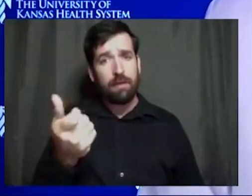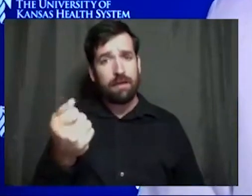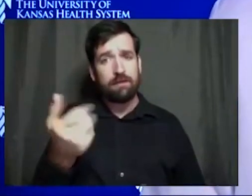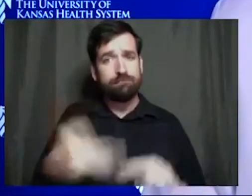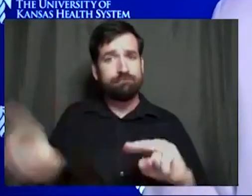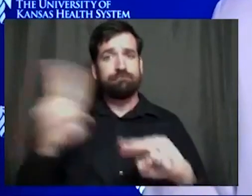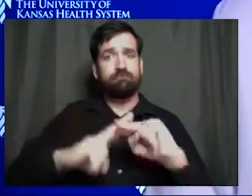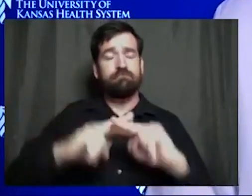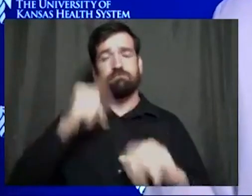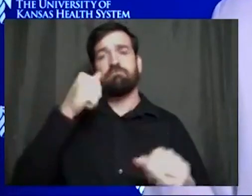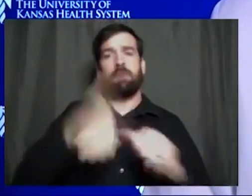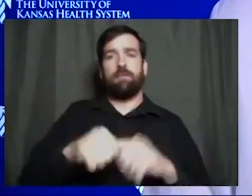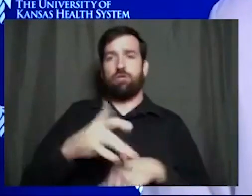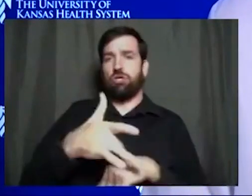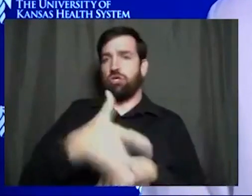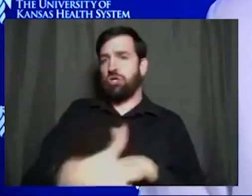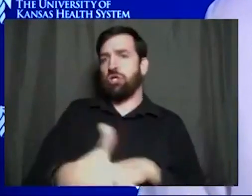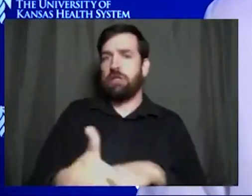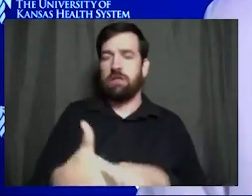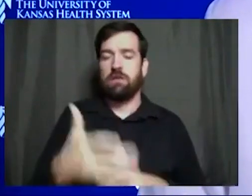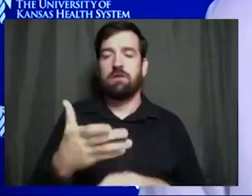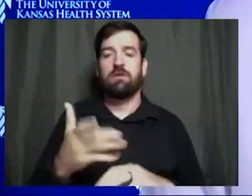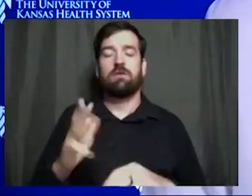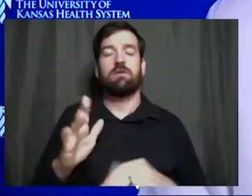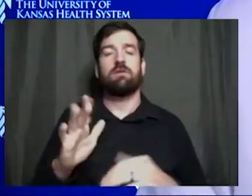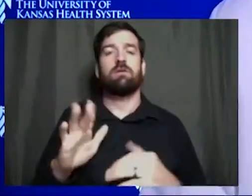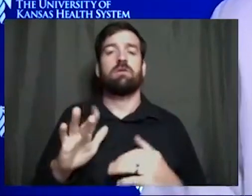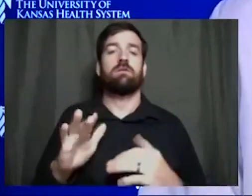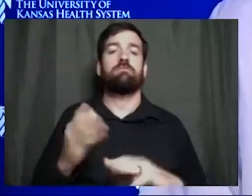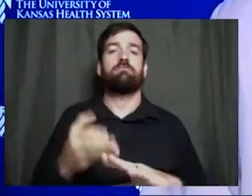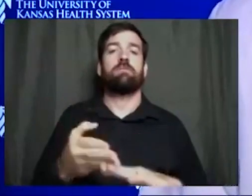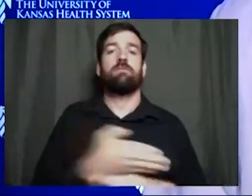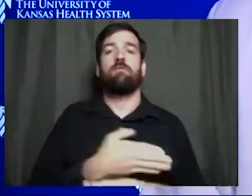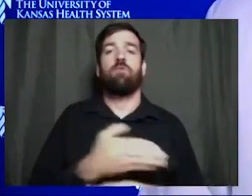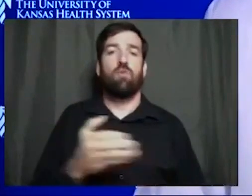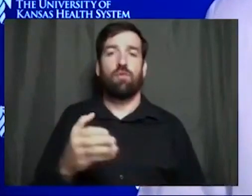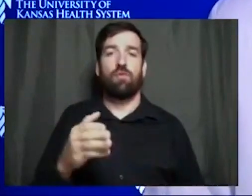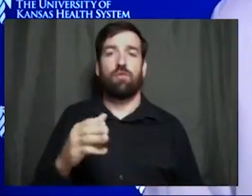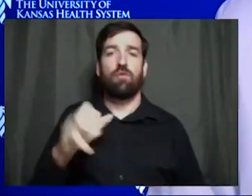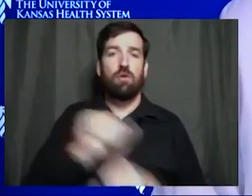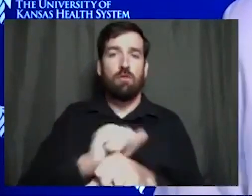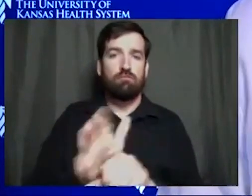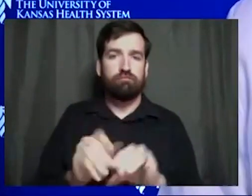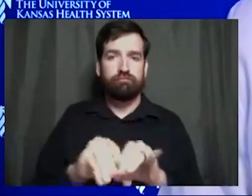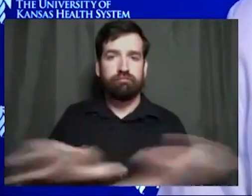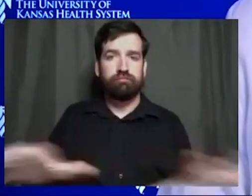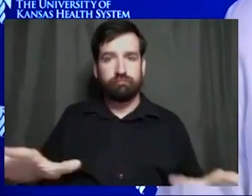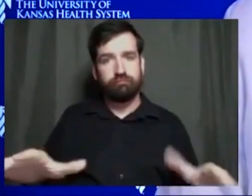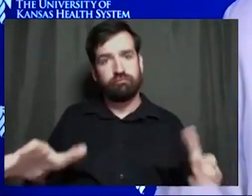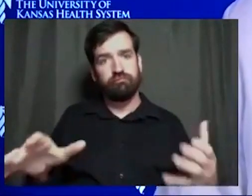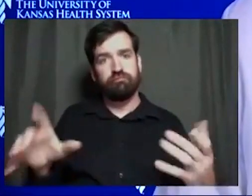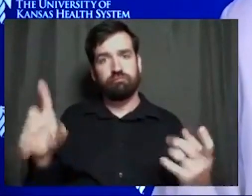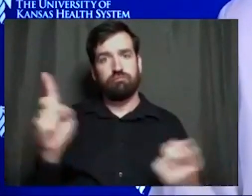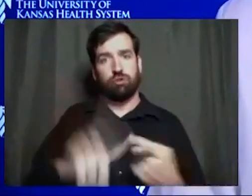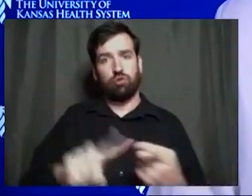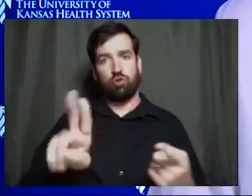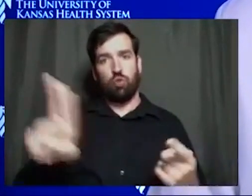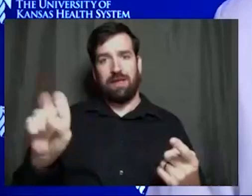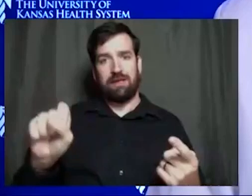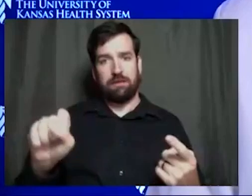on. Before the pandemic came to the United States, we were